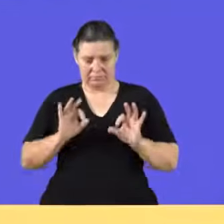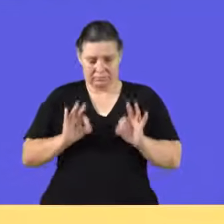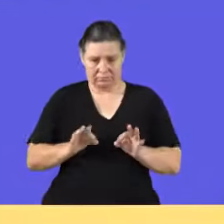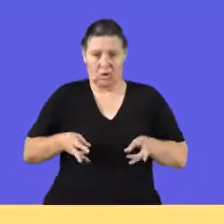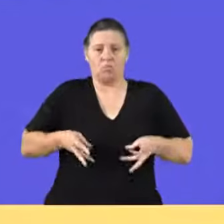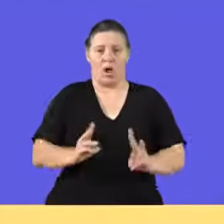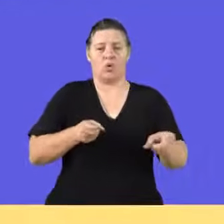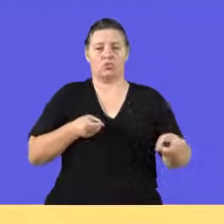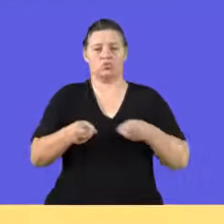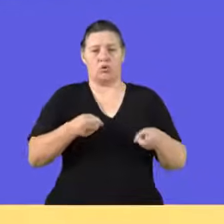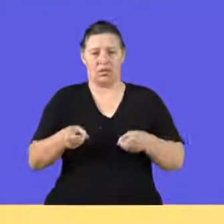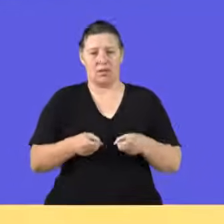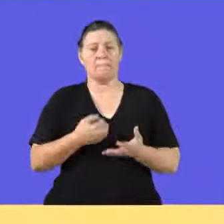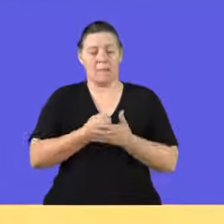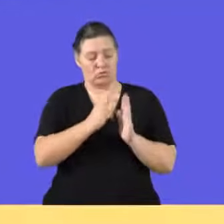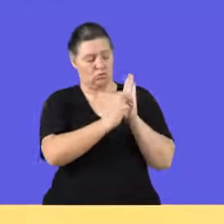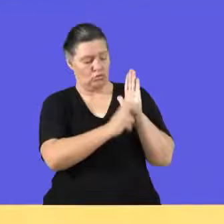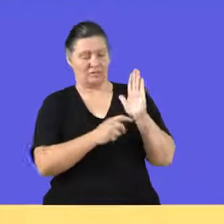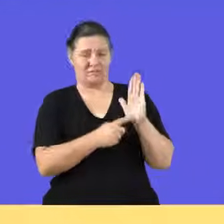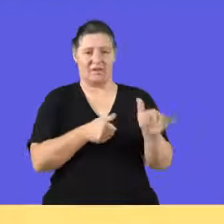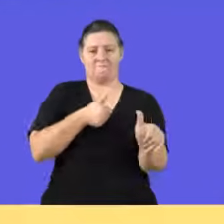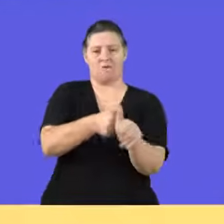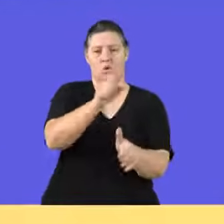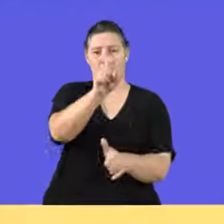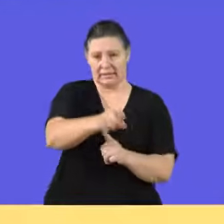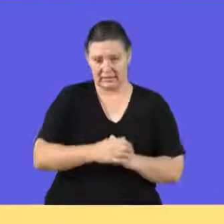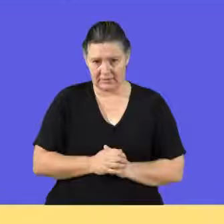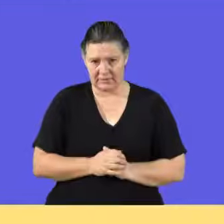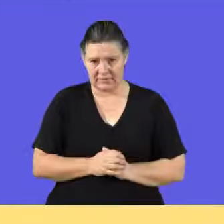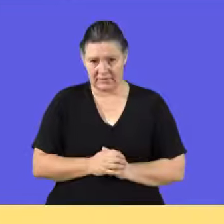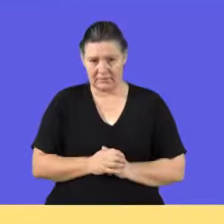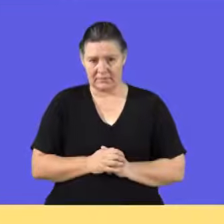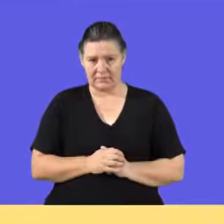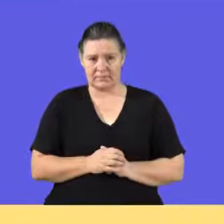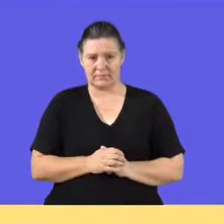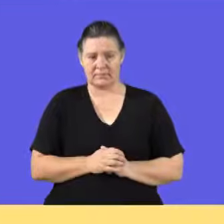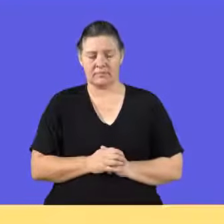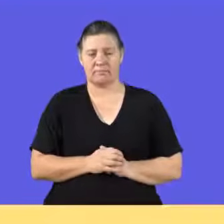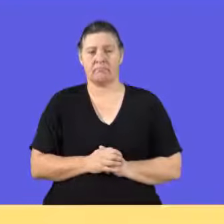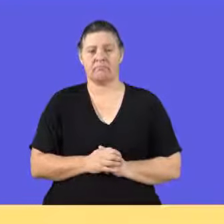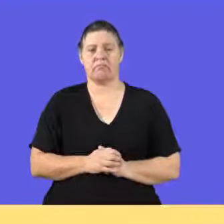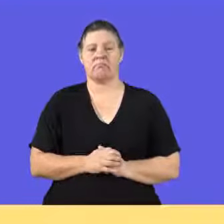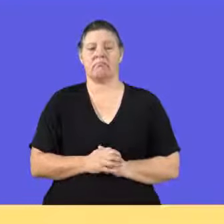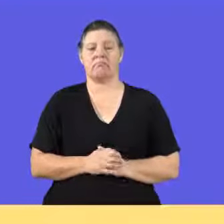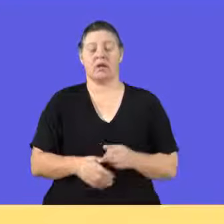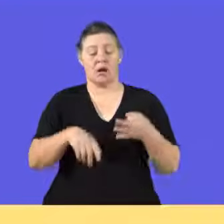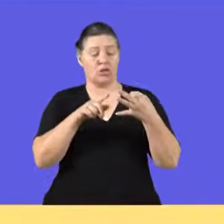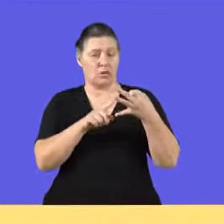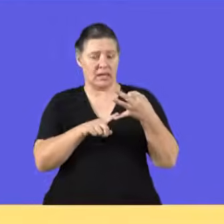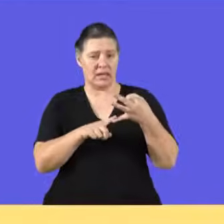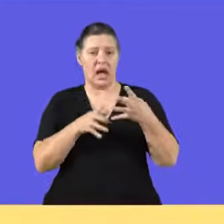in a controlled way, and this involves obeying certain rules. So employees need to be